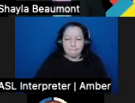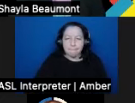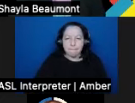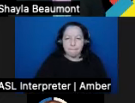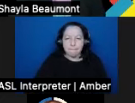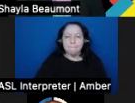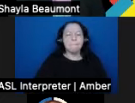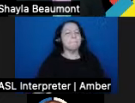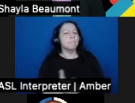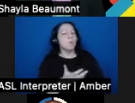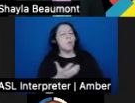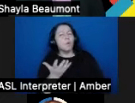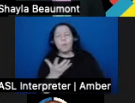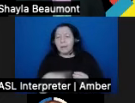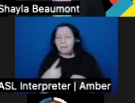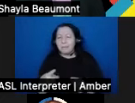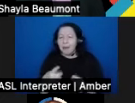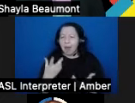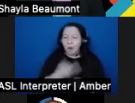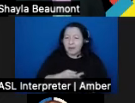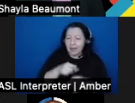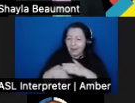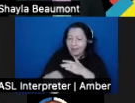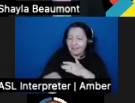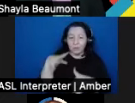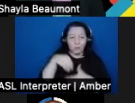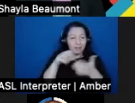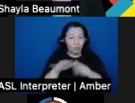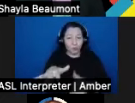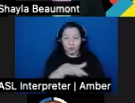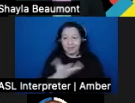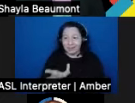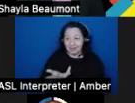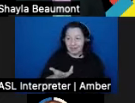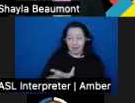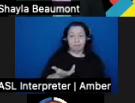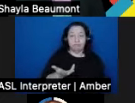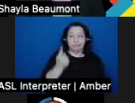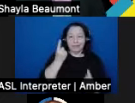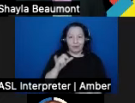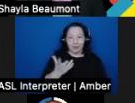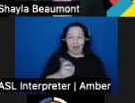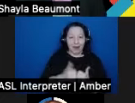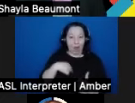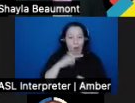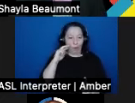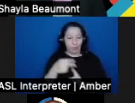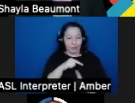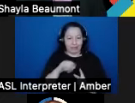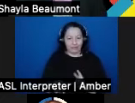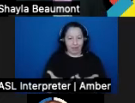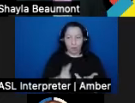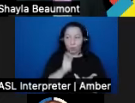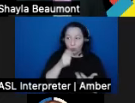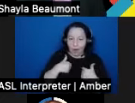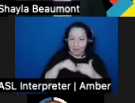And what about access to care in our communities? Thinking about that and how we're viewing it, and who has